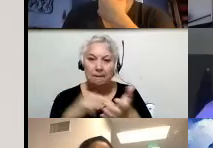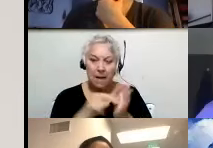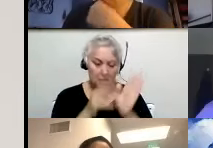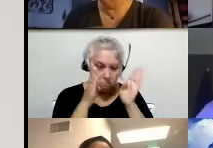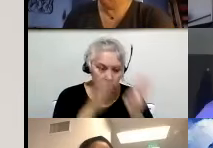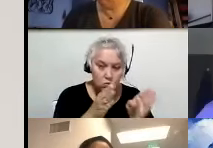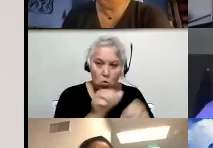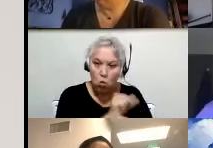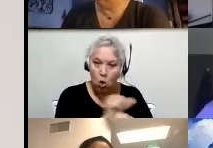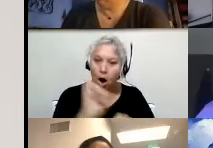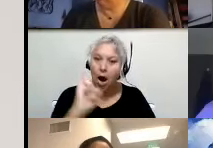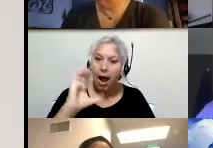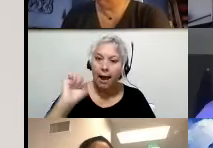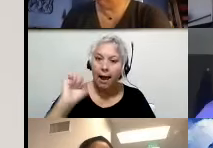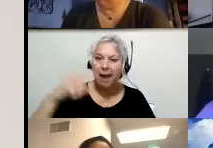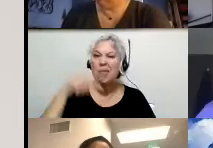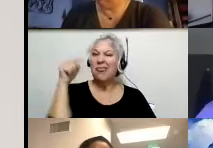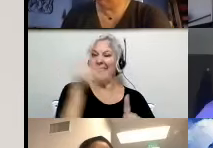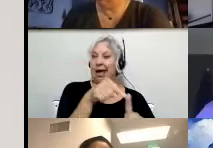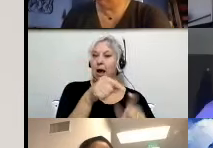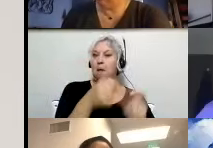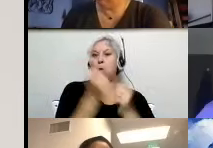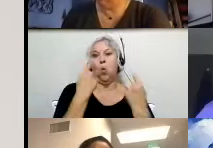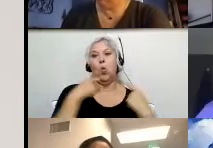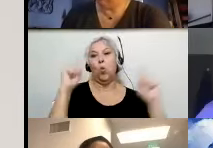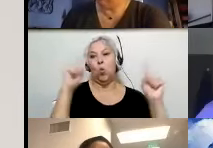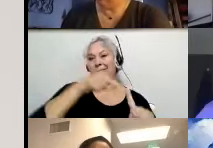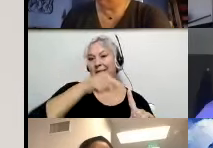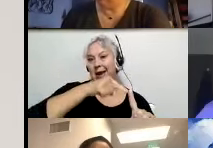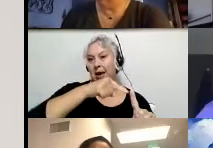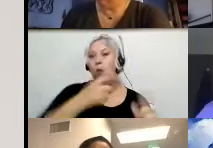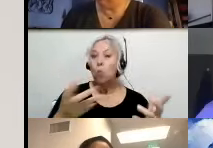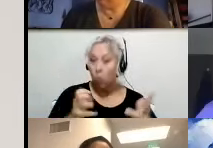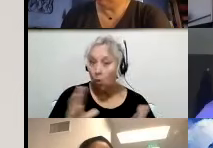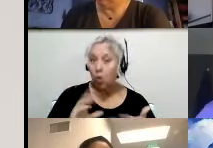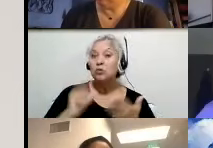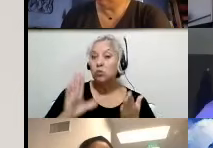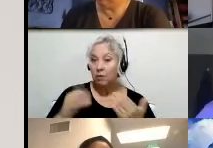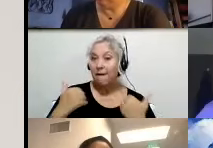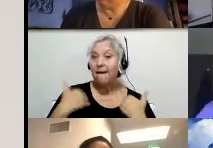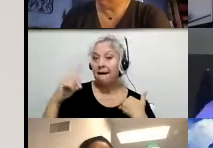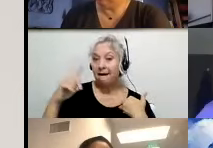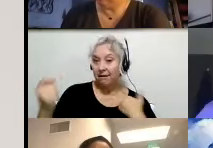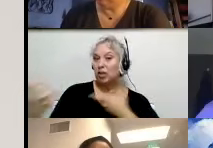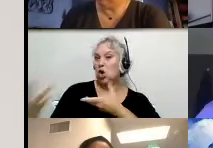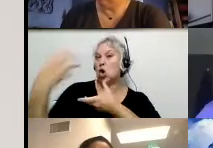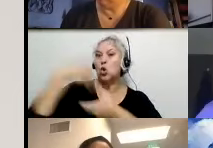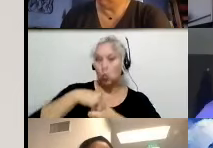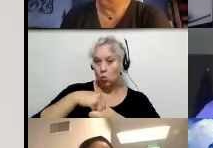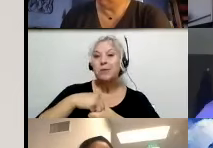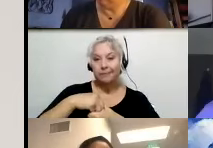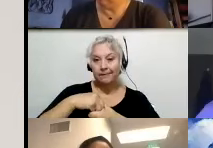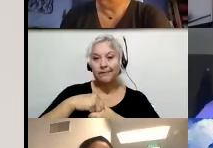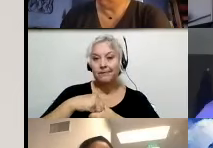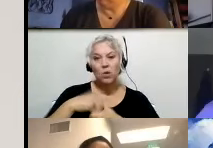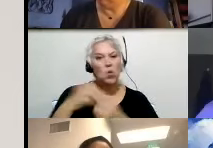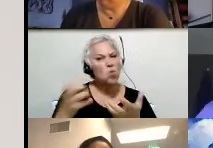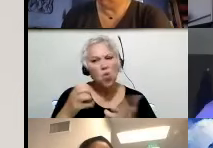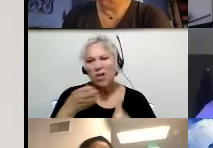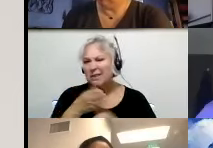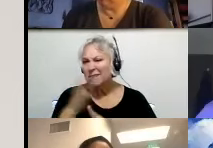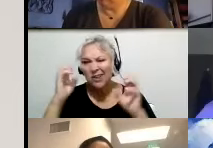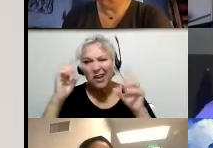to work on ICAP, seem to be having the most success. So we want our students with disabilities to be included in that. We want our special